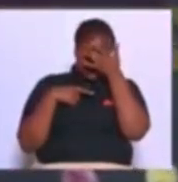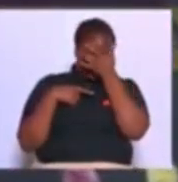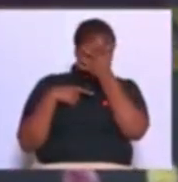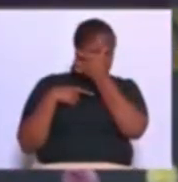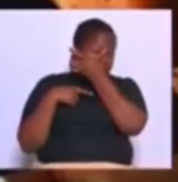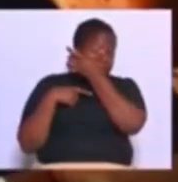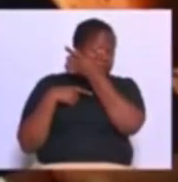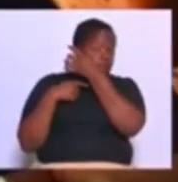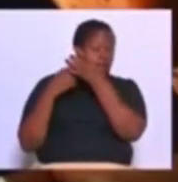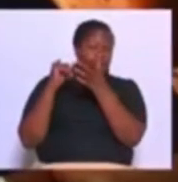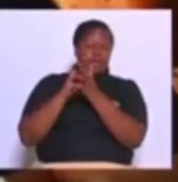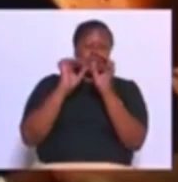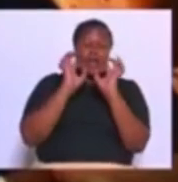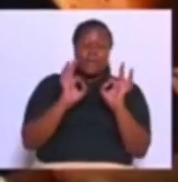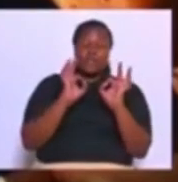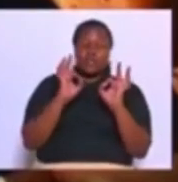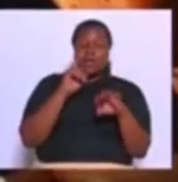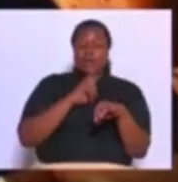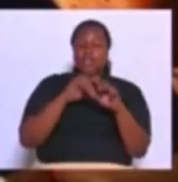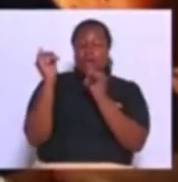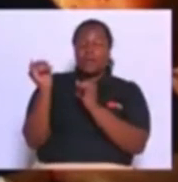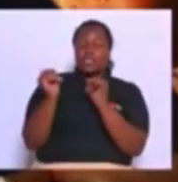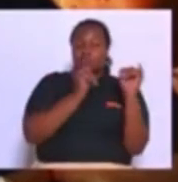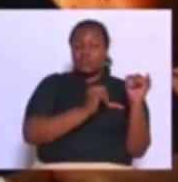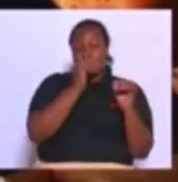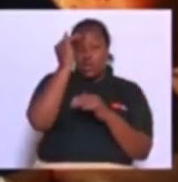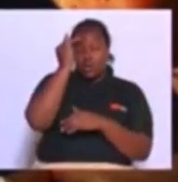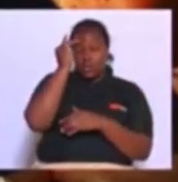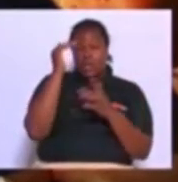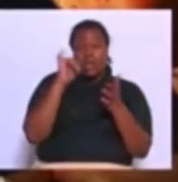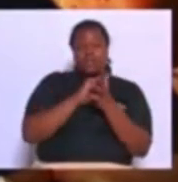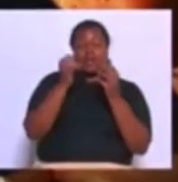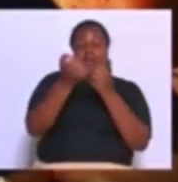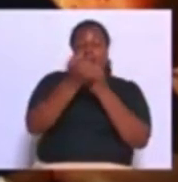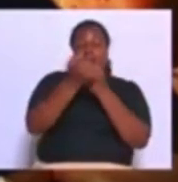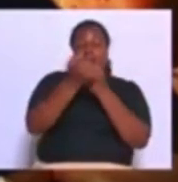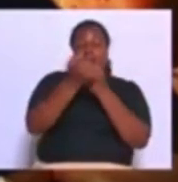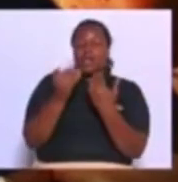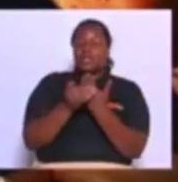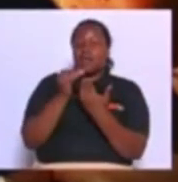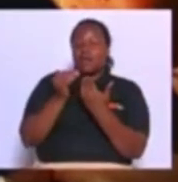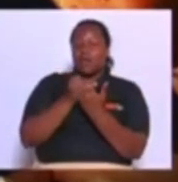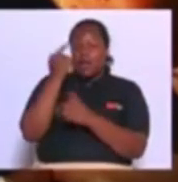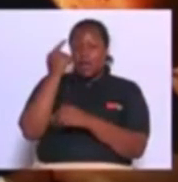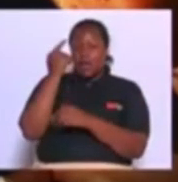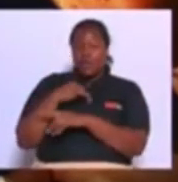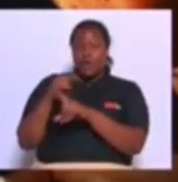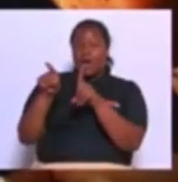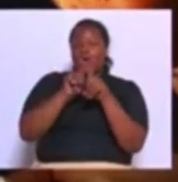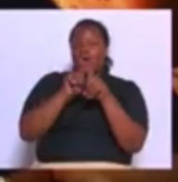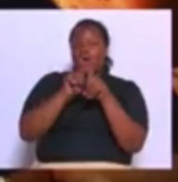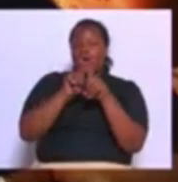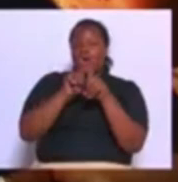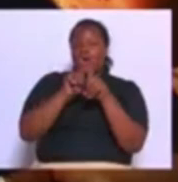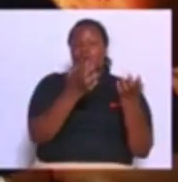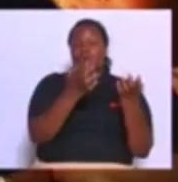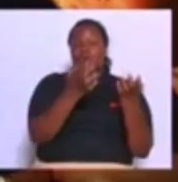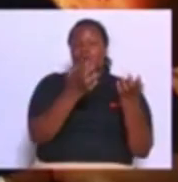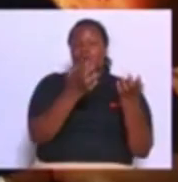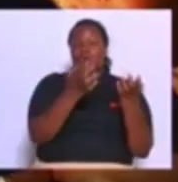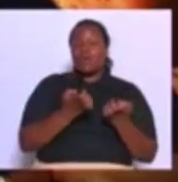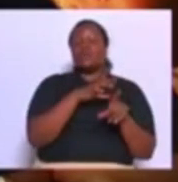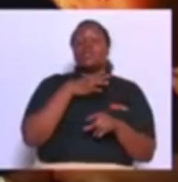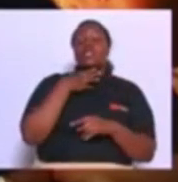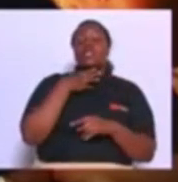when individuals sense that they are loved, that they are cared for, that they're needed, they're wanted,